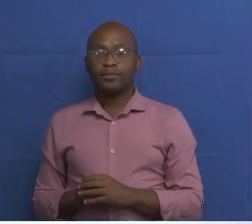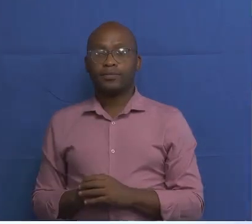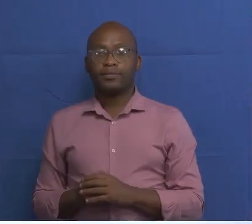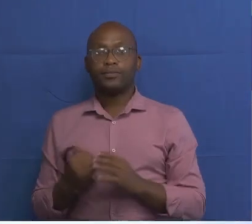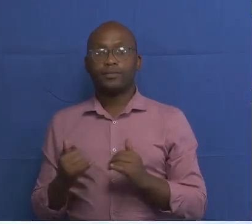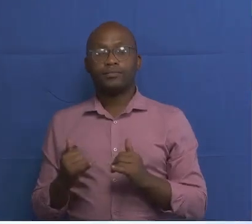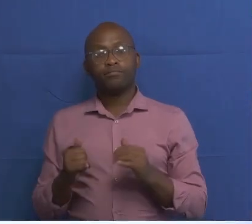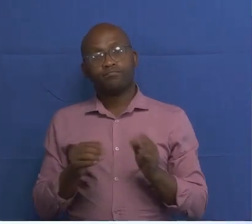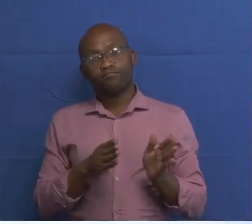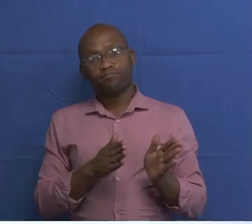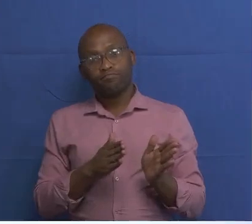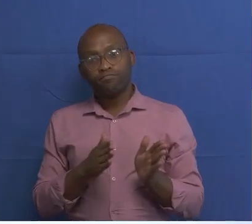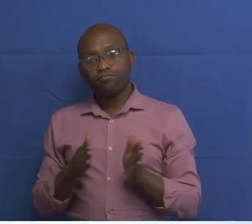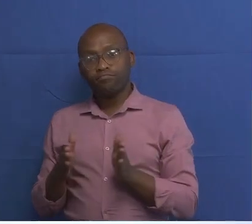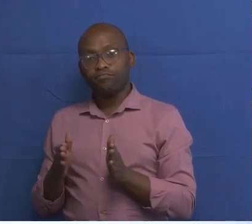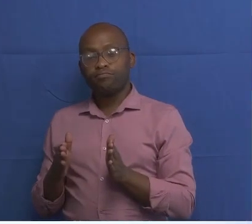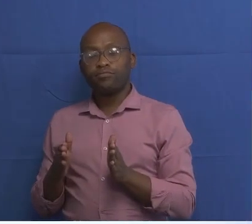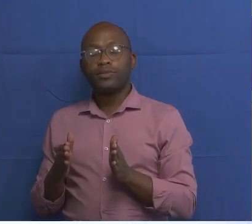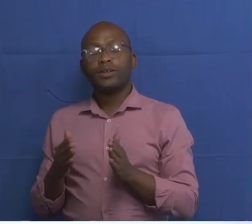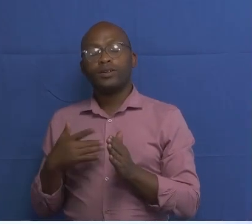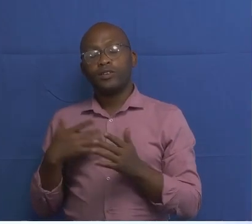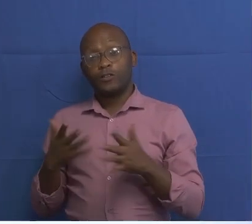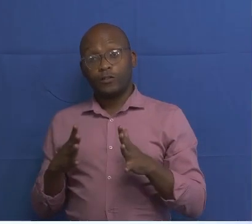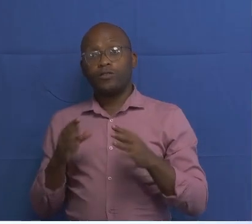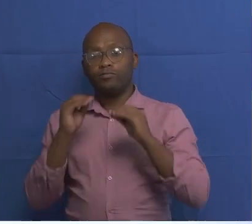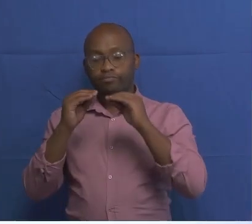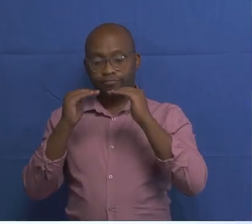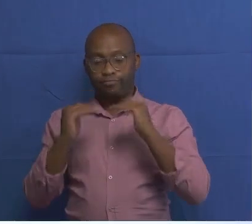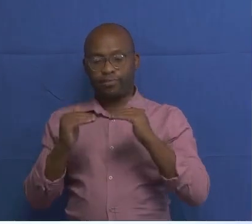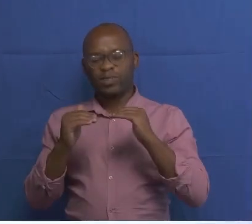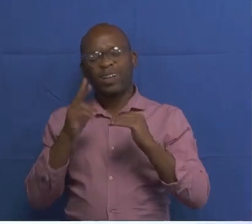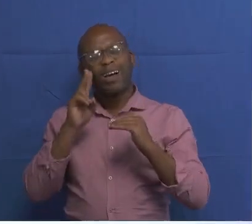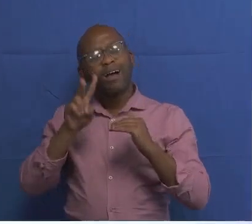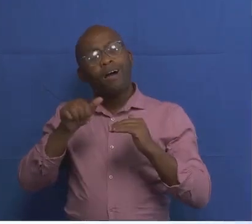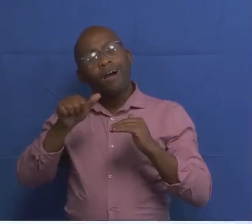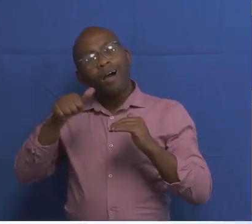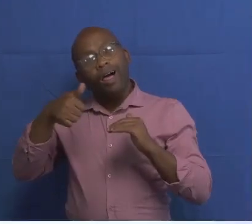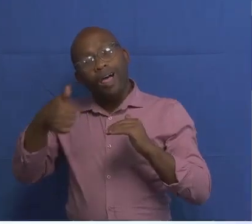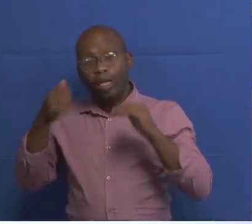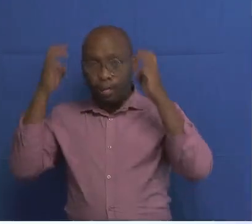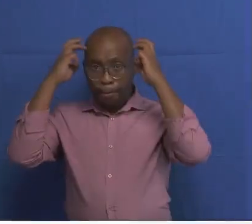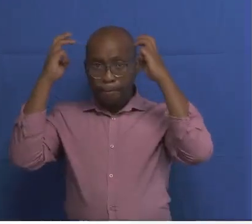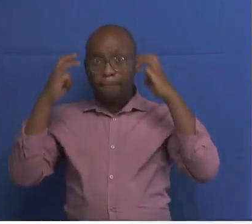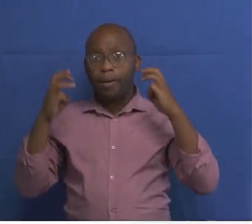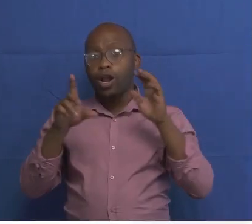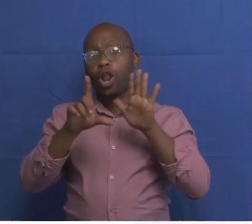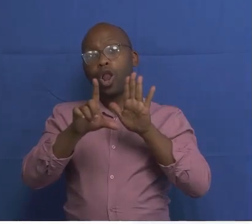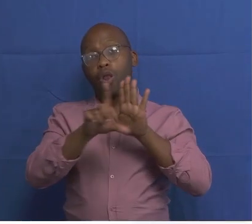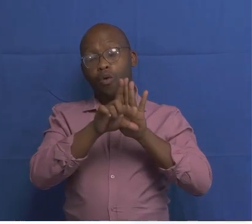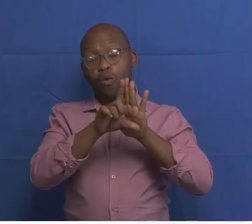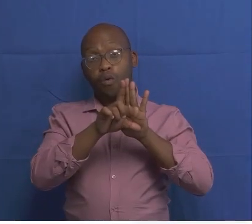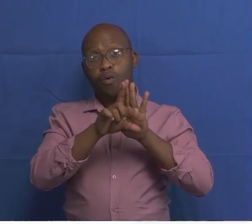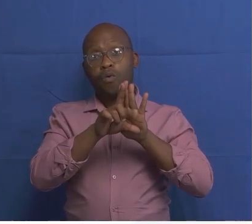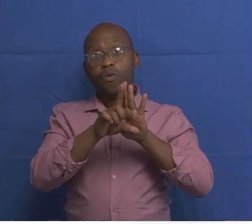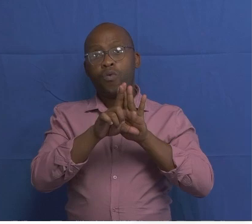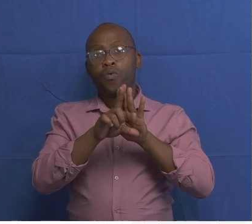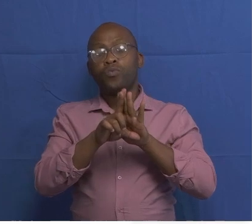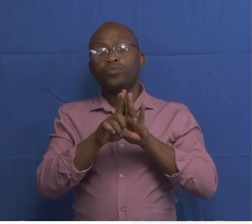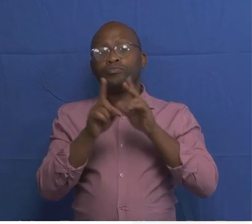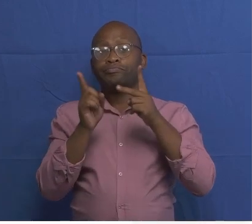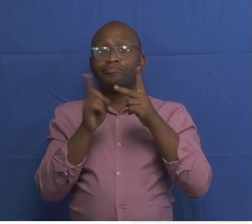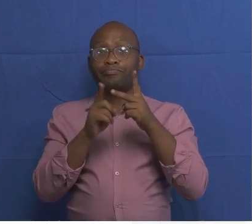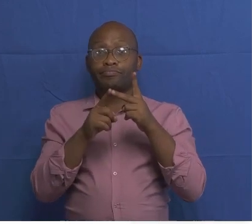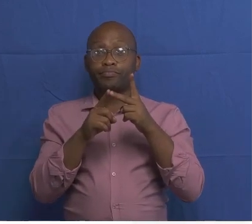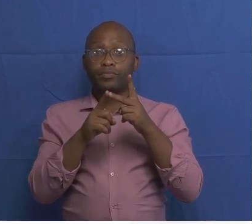on. Now, let us look at another one of Mendel's laws. Now we have the law, or the principle